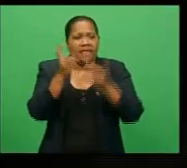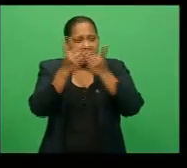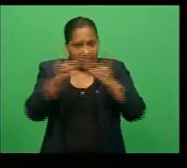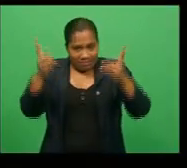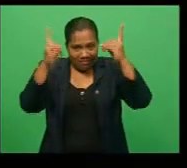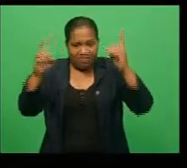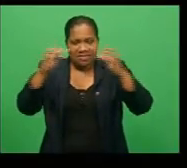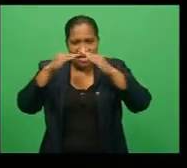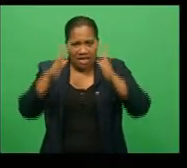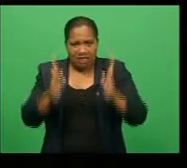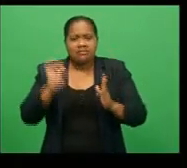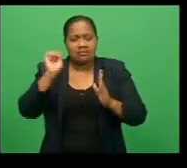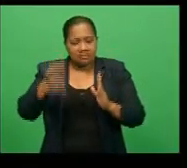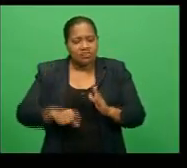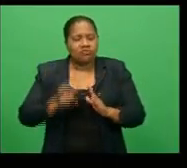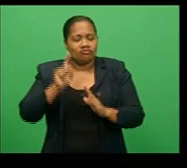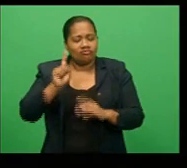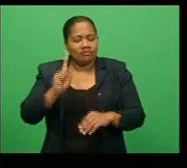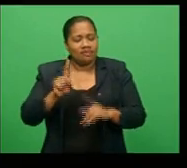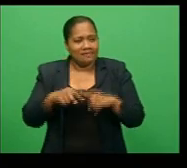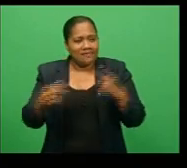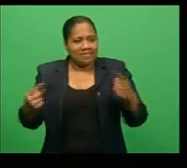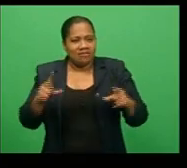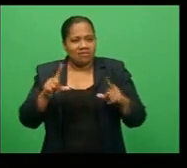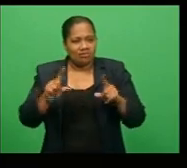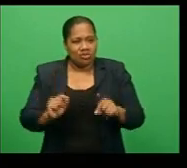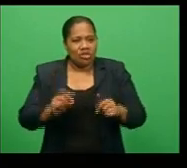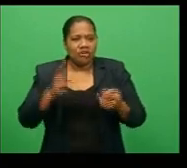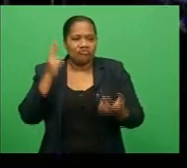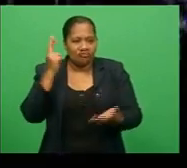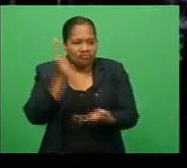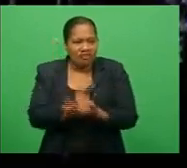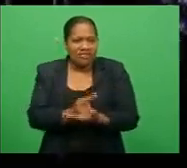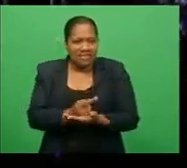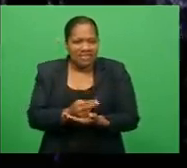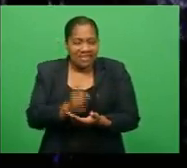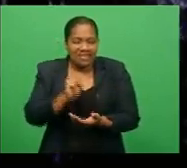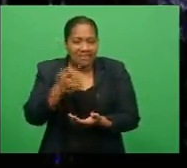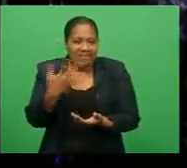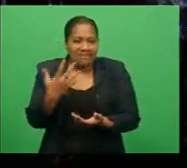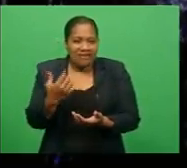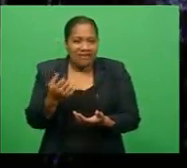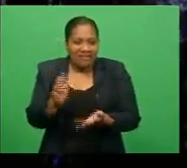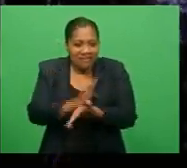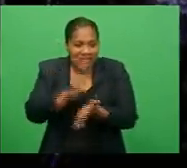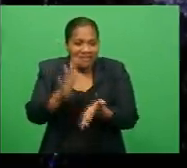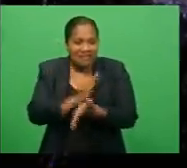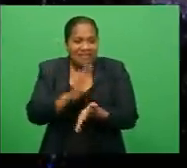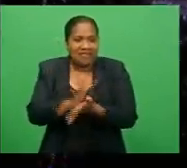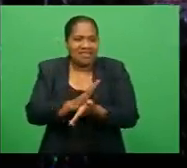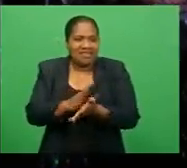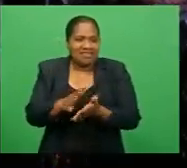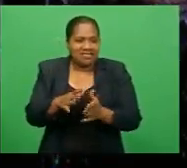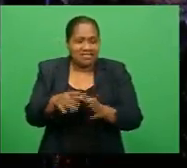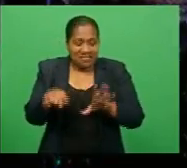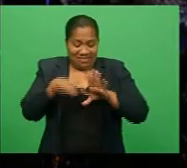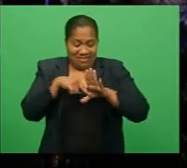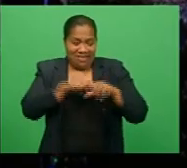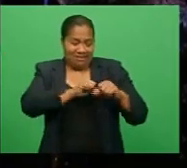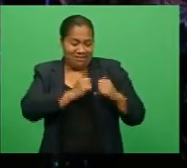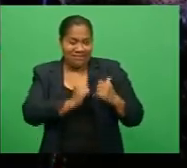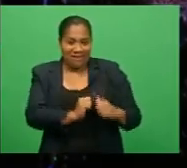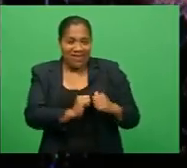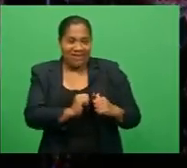things that you do for your pleasure, but you really get a happiness if you have the lights lit inside your heart, so that